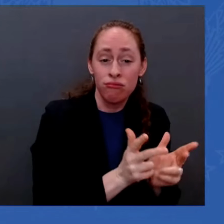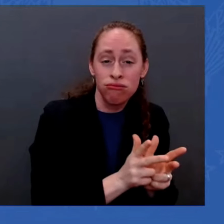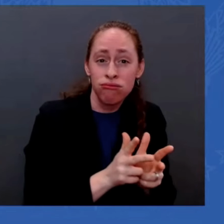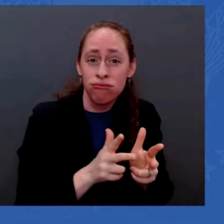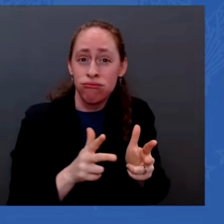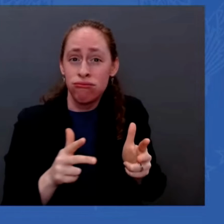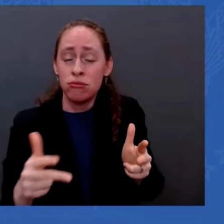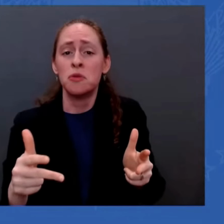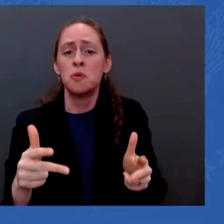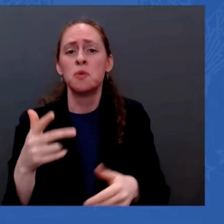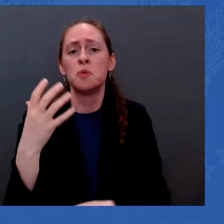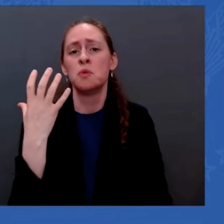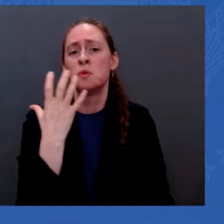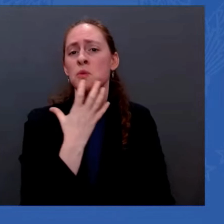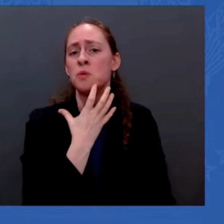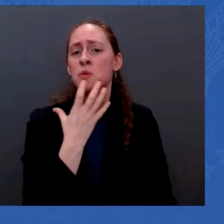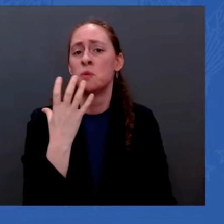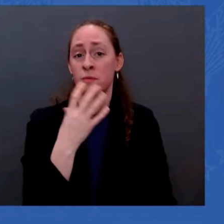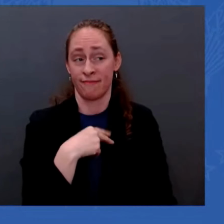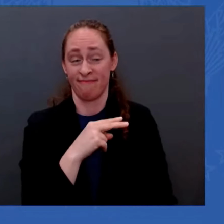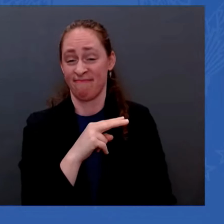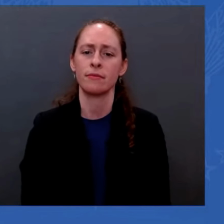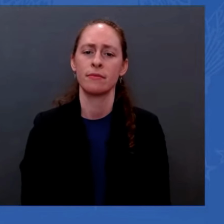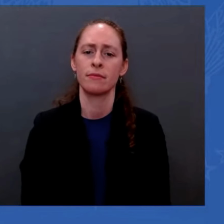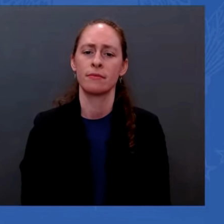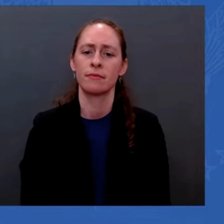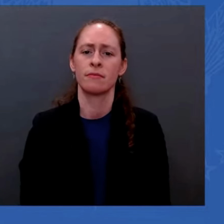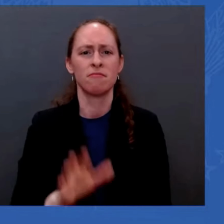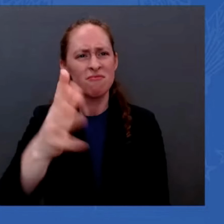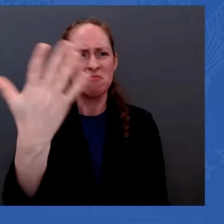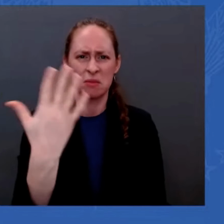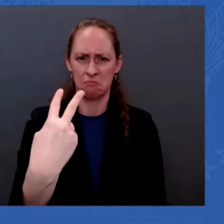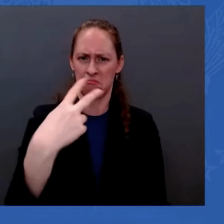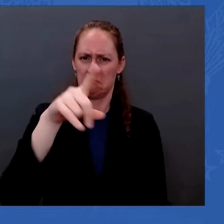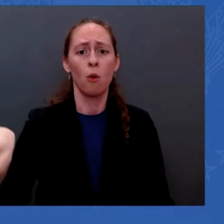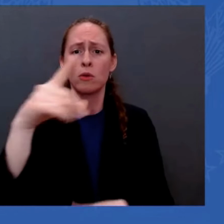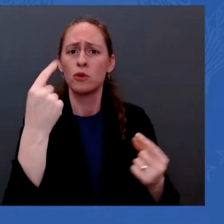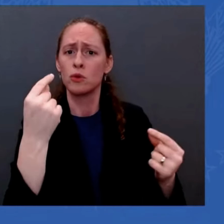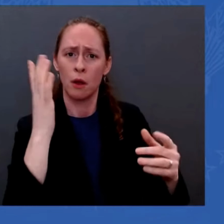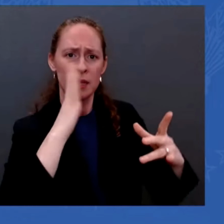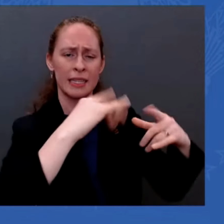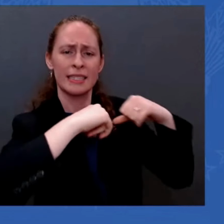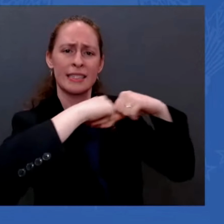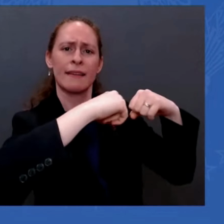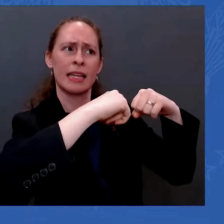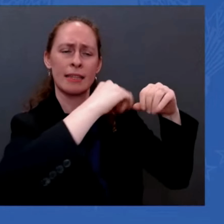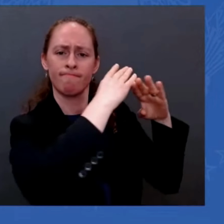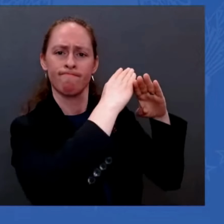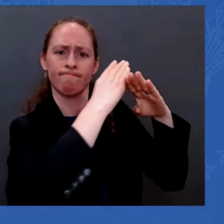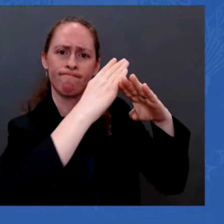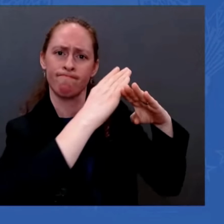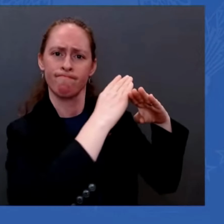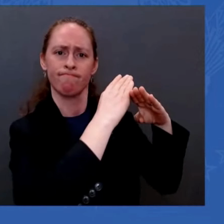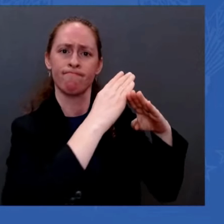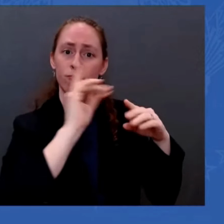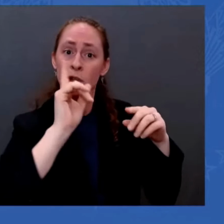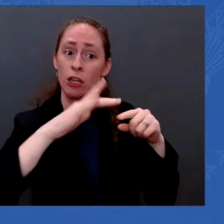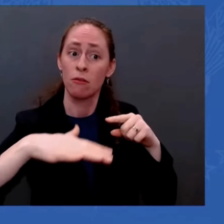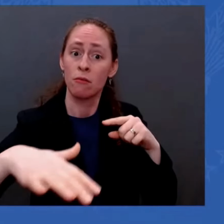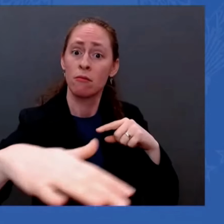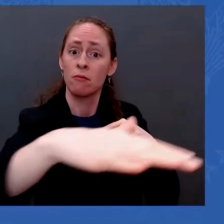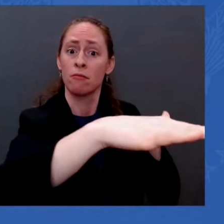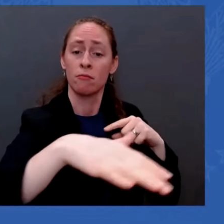coming week, in the coming days. Make no mistake, we also will not send troops in to fight